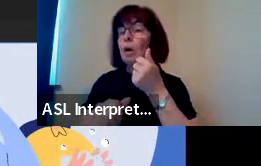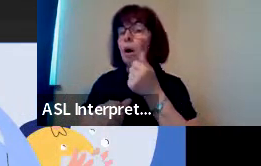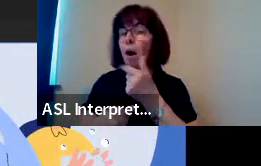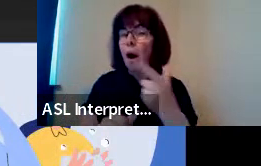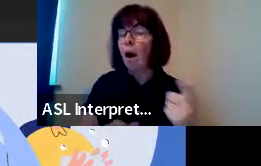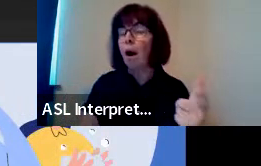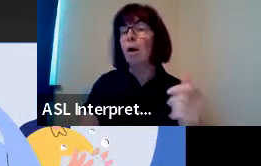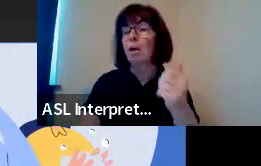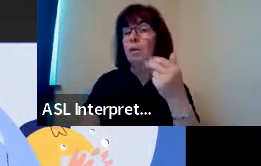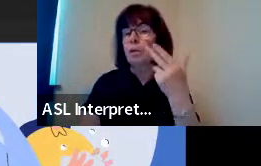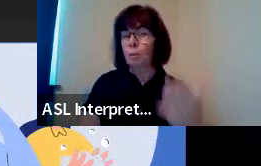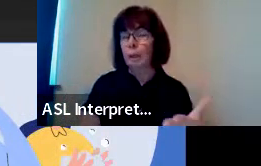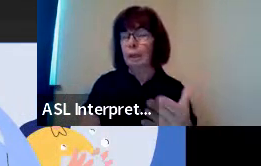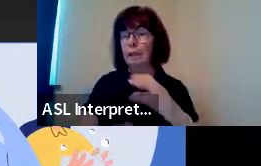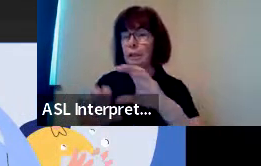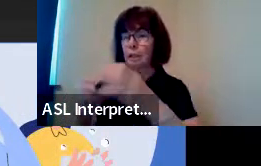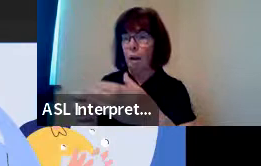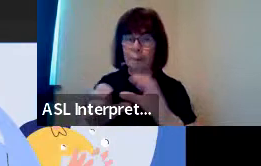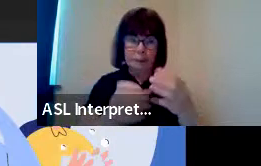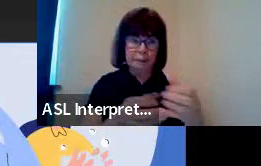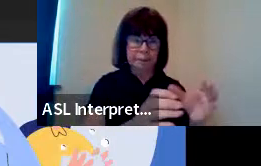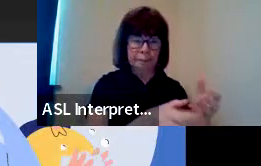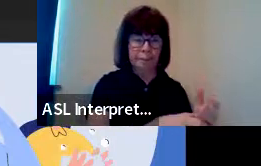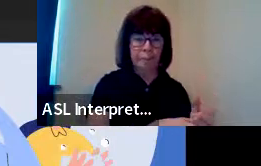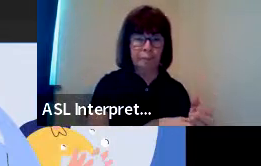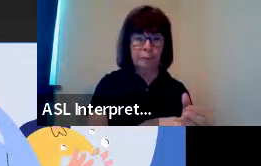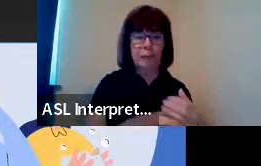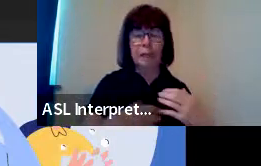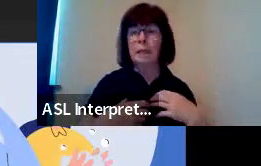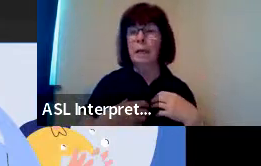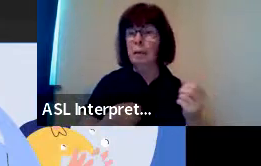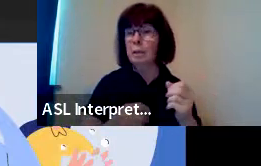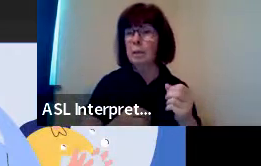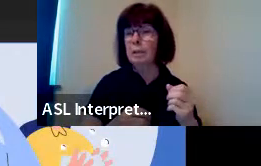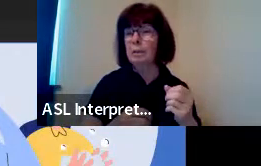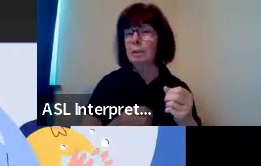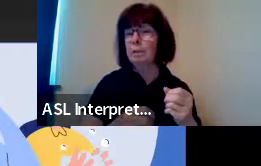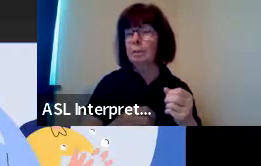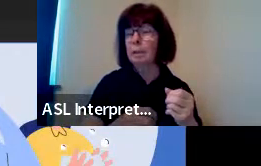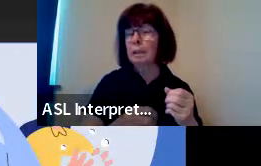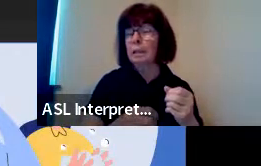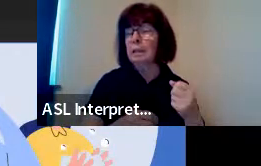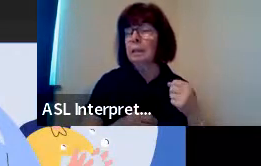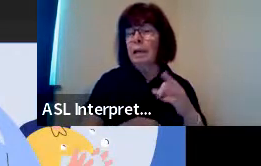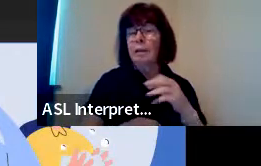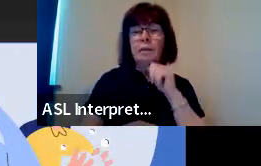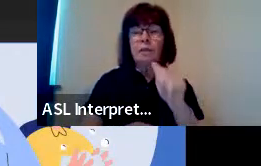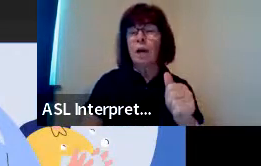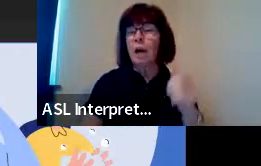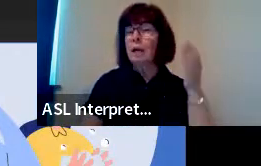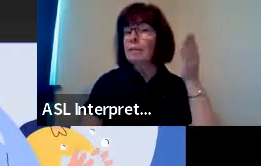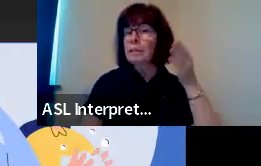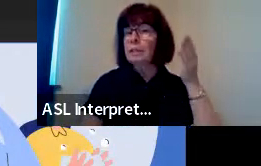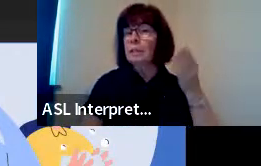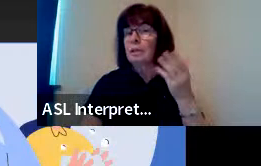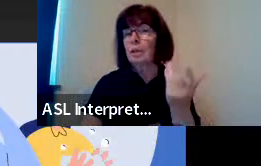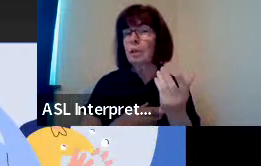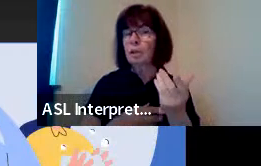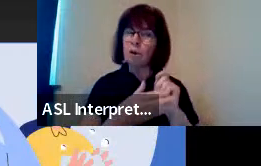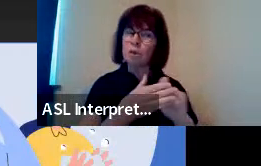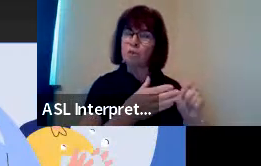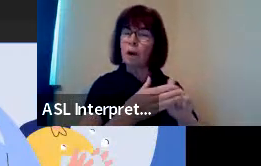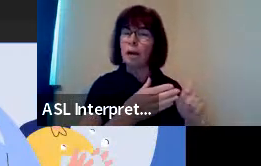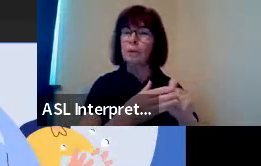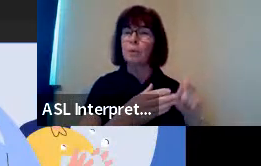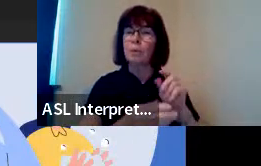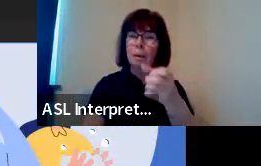The health department staff who are here, if you're not a facilitator or a scribe, that you'll be going into a green room, a separate from